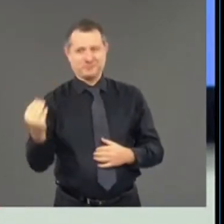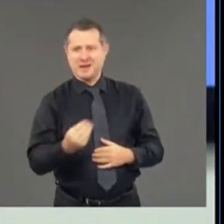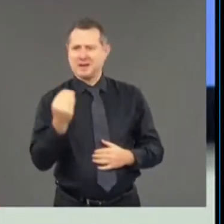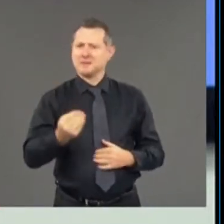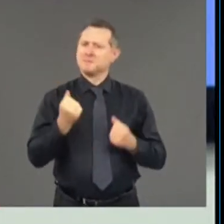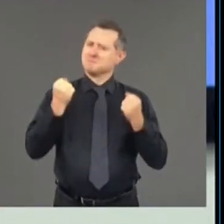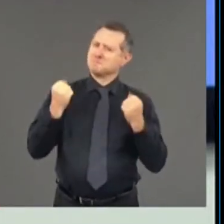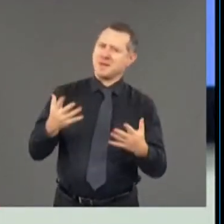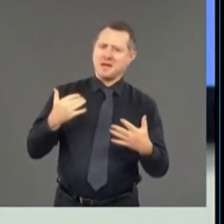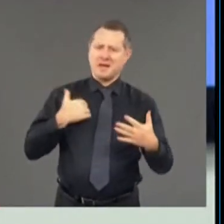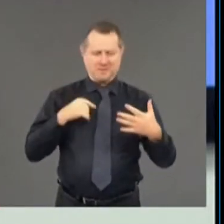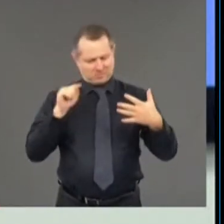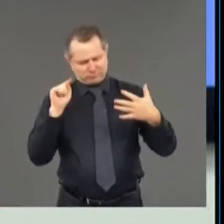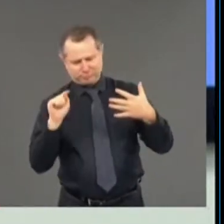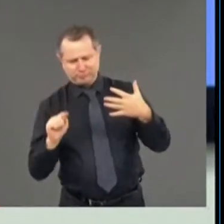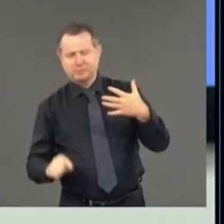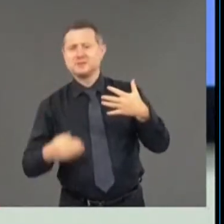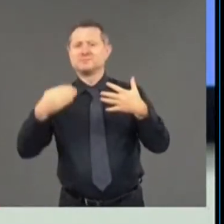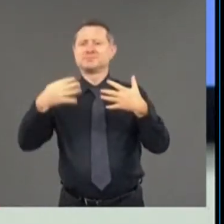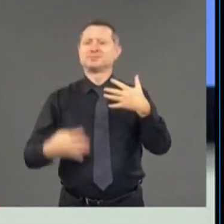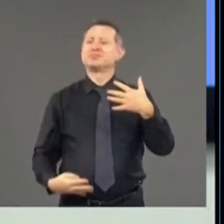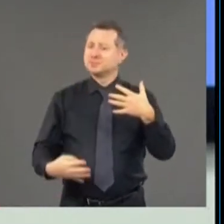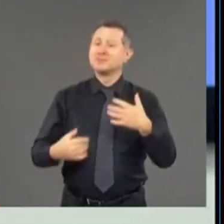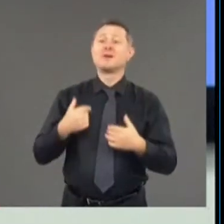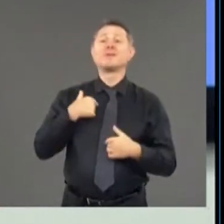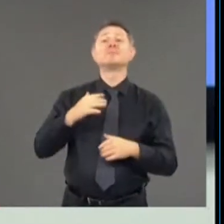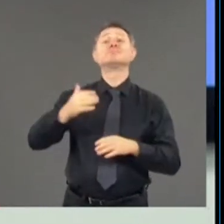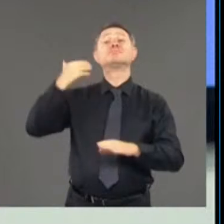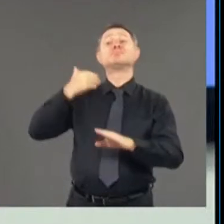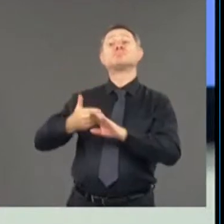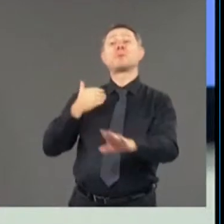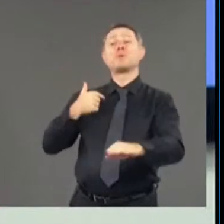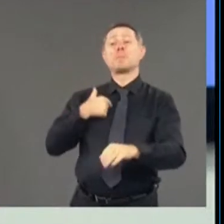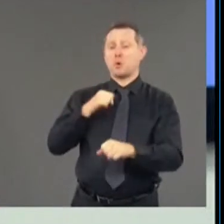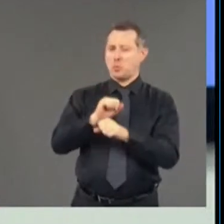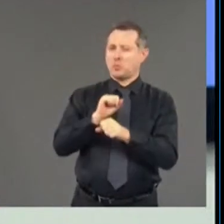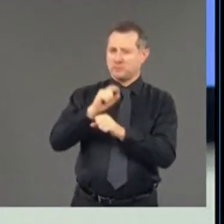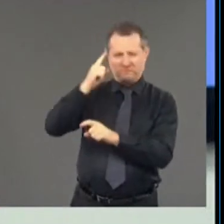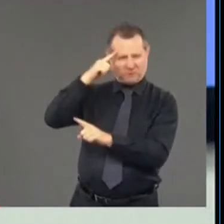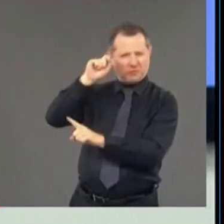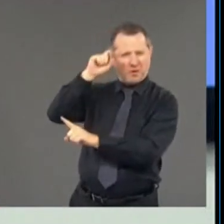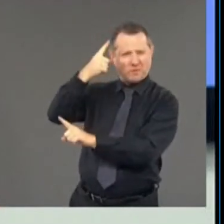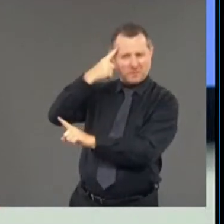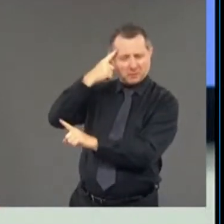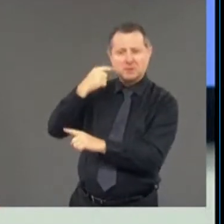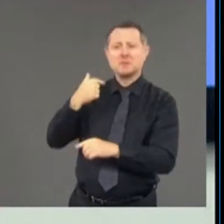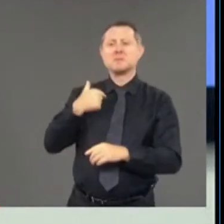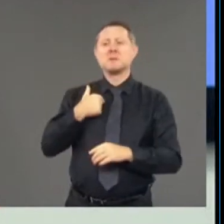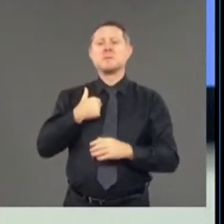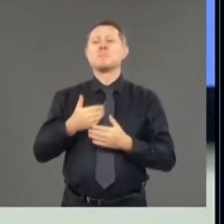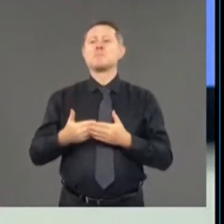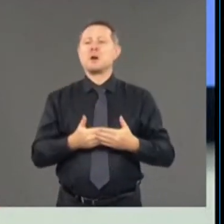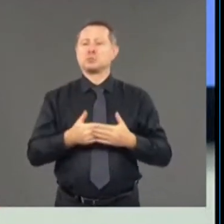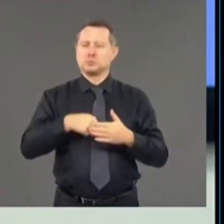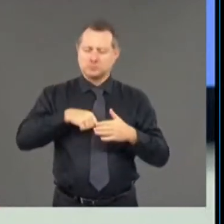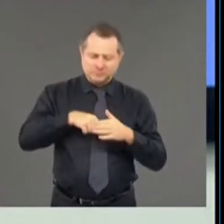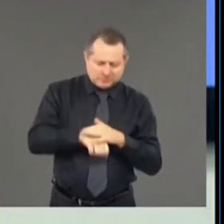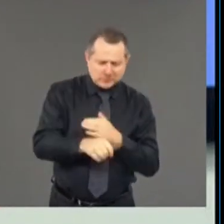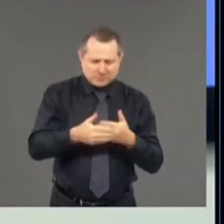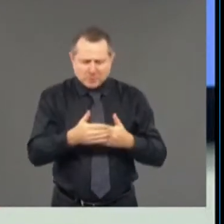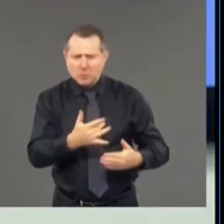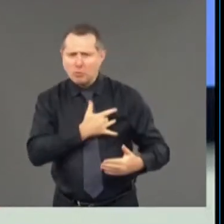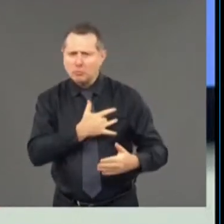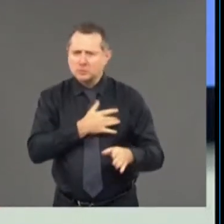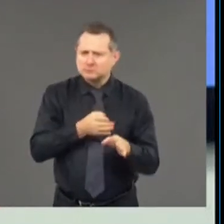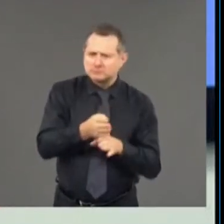time in public service, I worked as an anesthesiologist, as a pediatric cardiologist, and I ran an intensive care unit for many years right here in New York